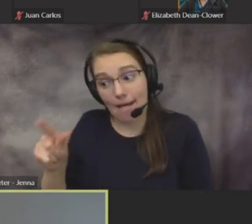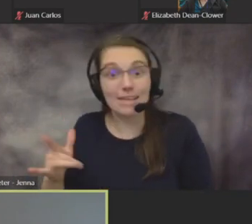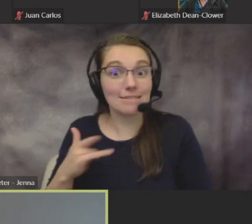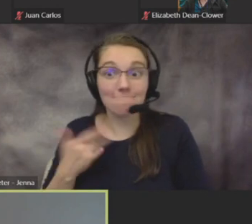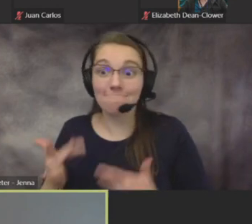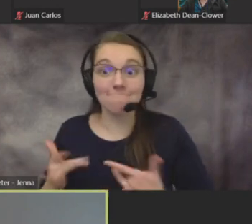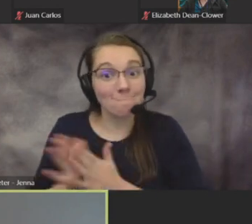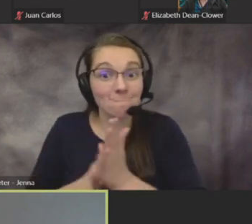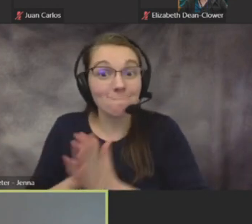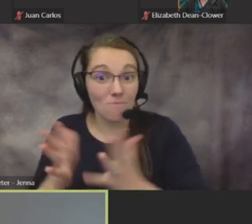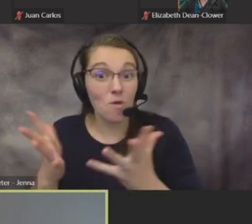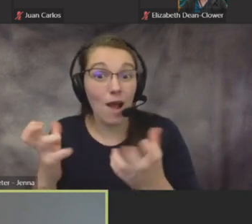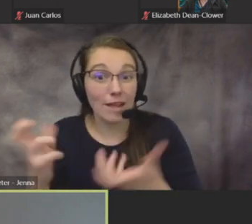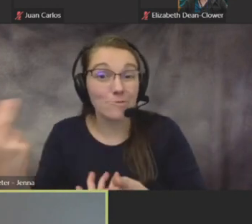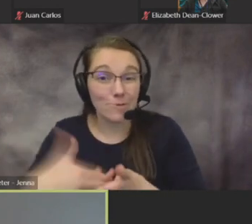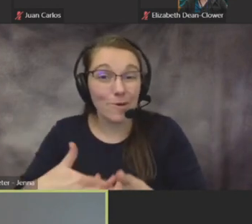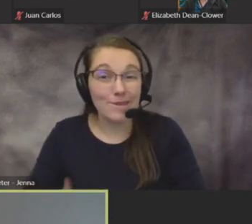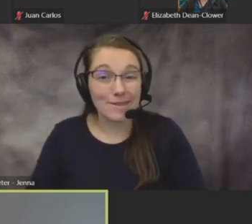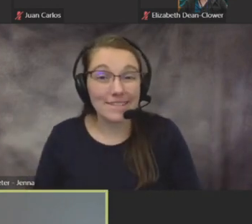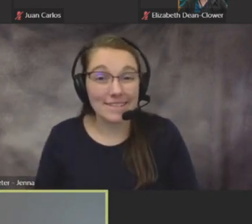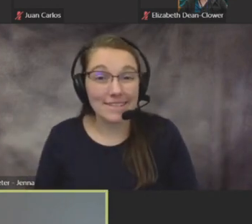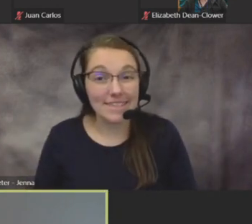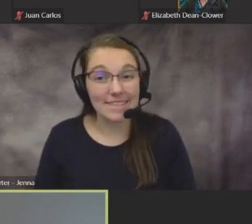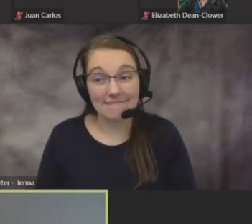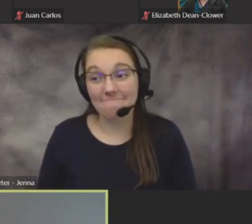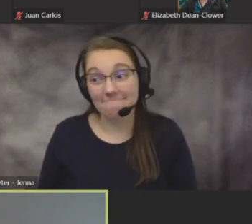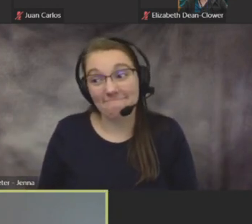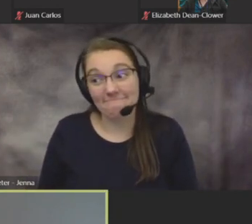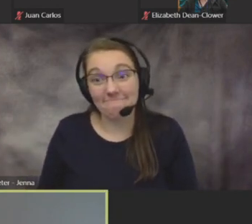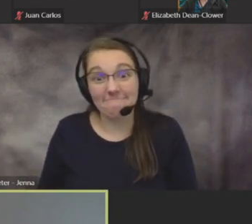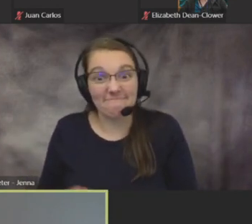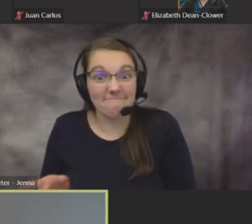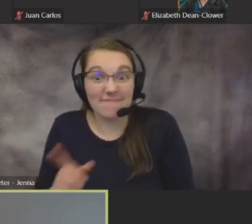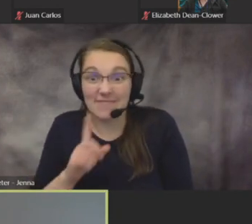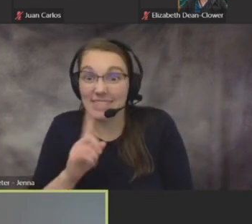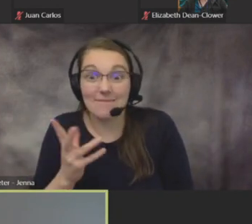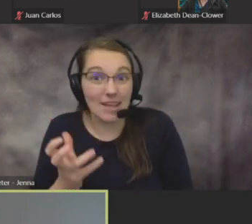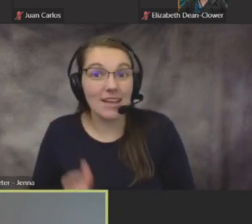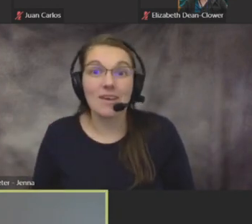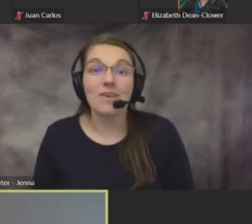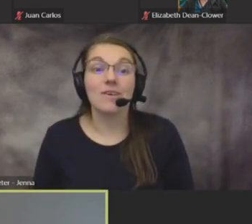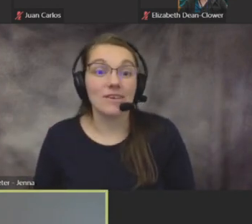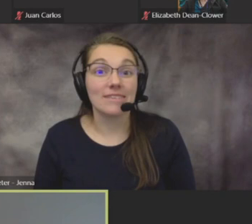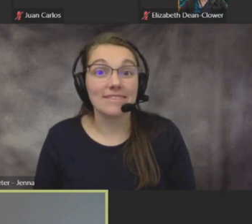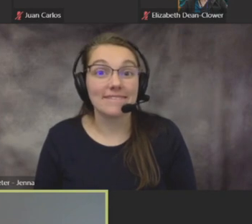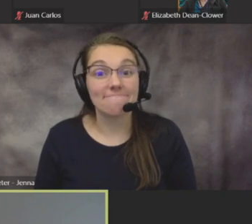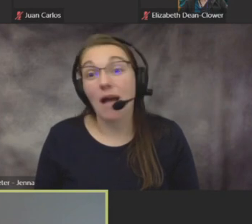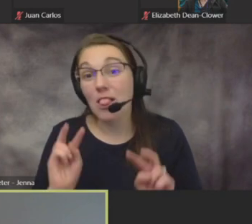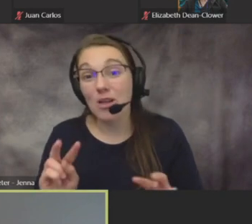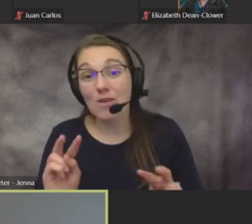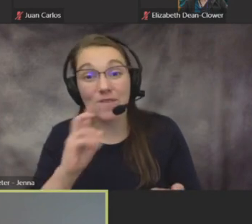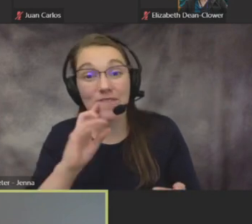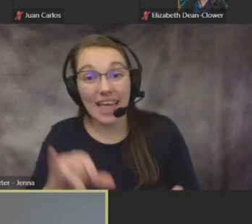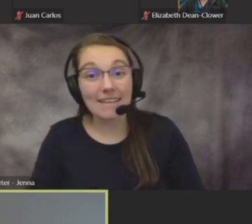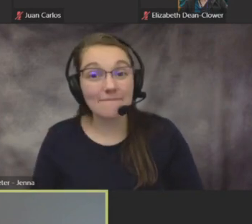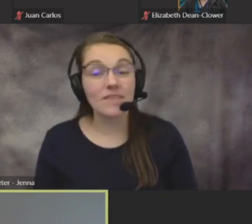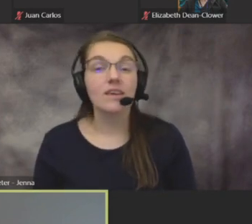enthusiastic about his ability to participate. So I'm looking forward to that as well.